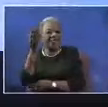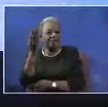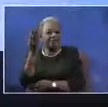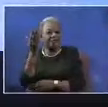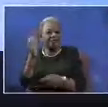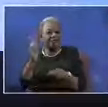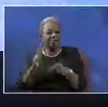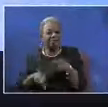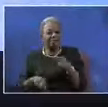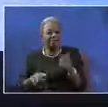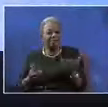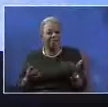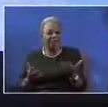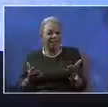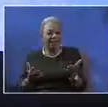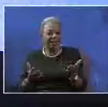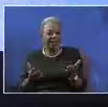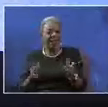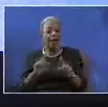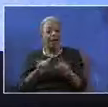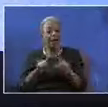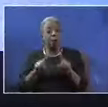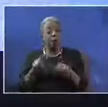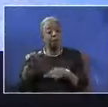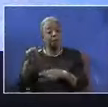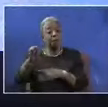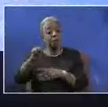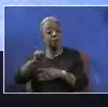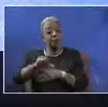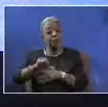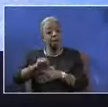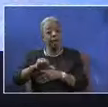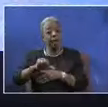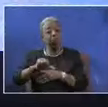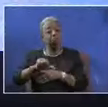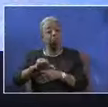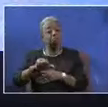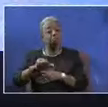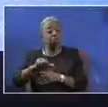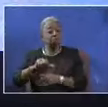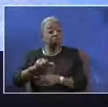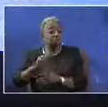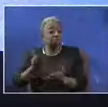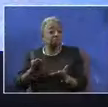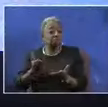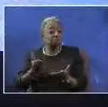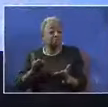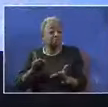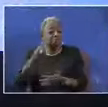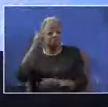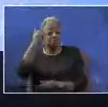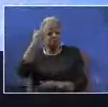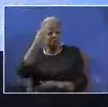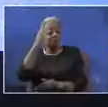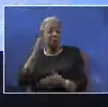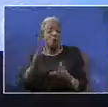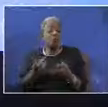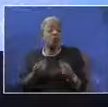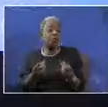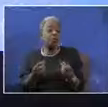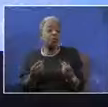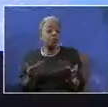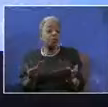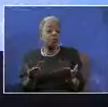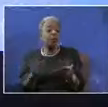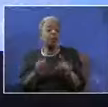can't. If you deny it, you might lose your salvation. Well, I don't think you lose your salvation, but this is